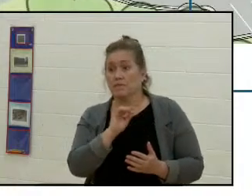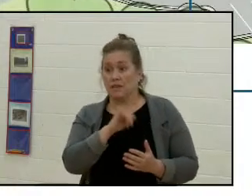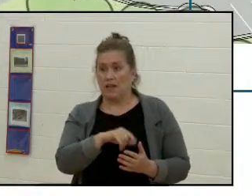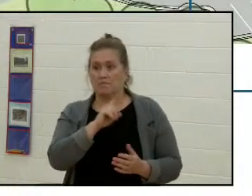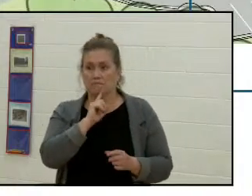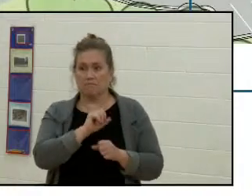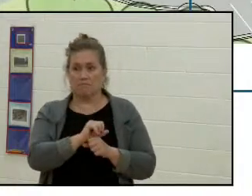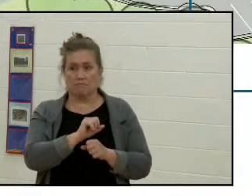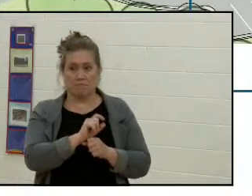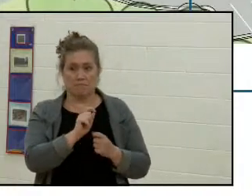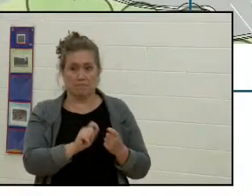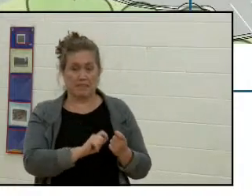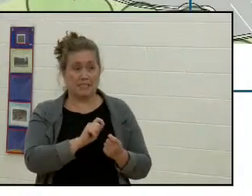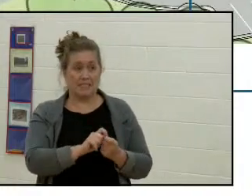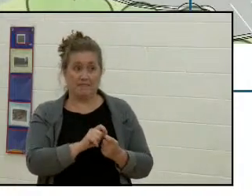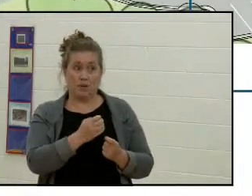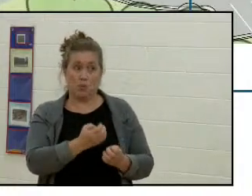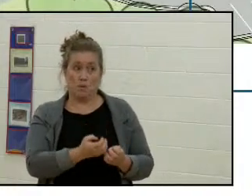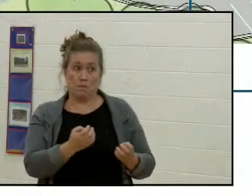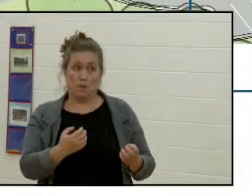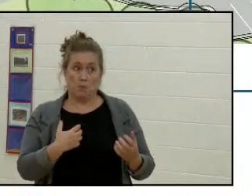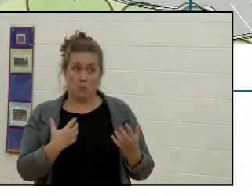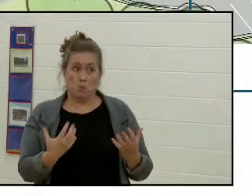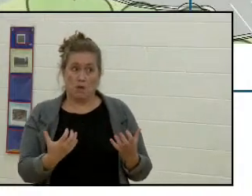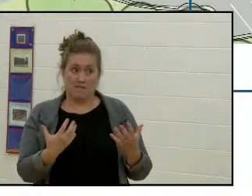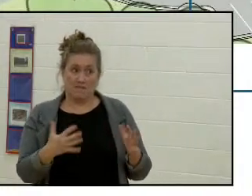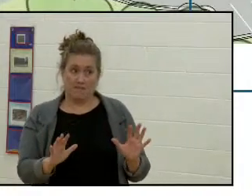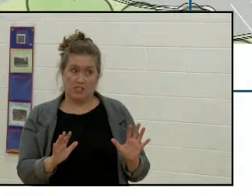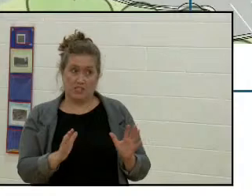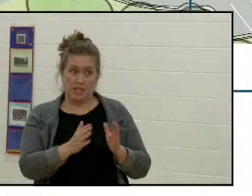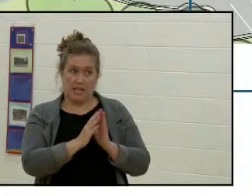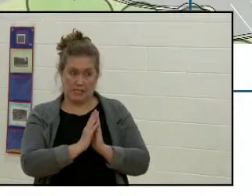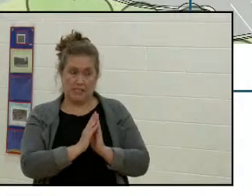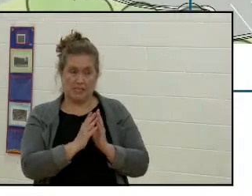specific equipment that we'd like to install. Yeah.